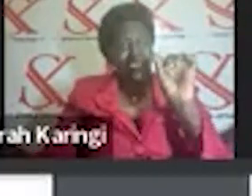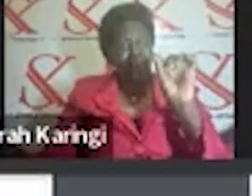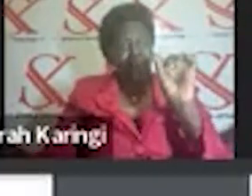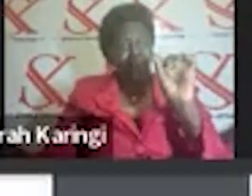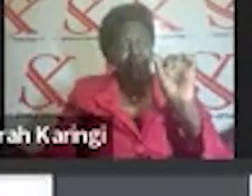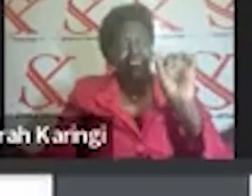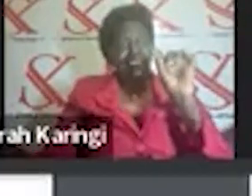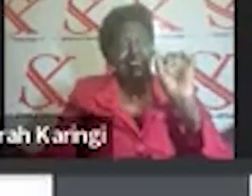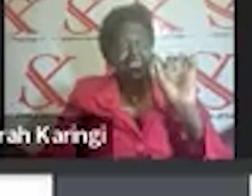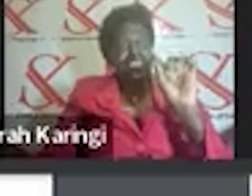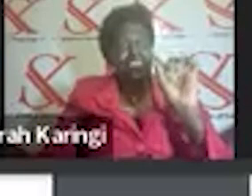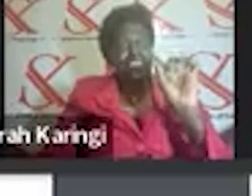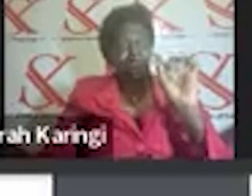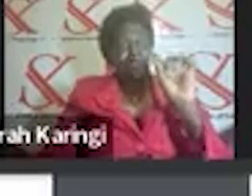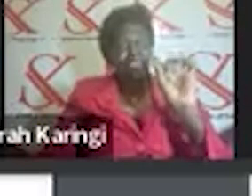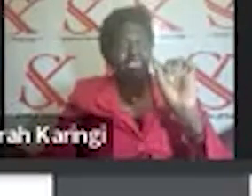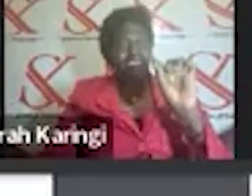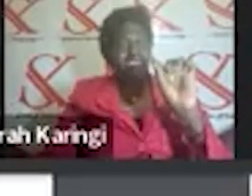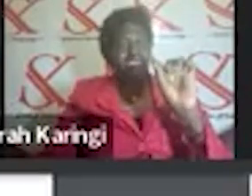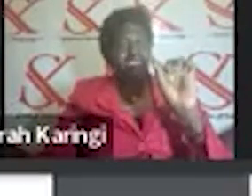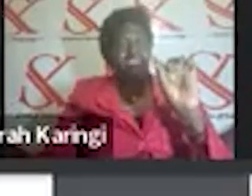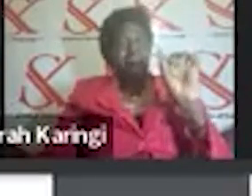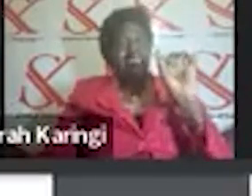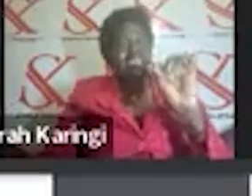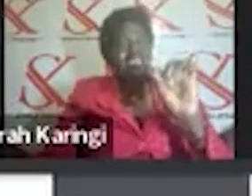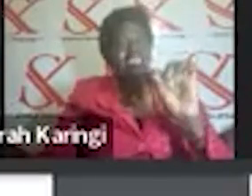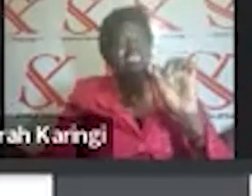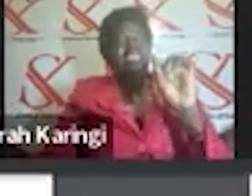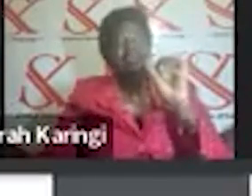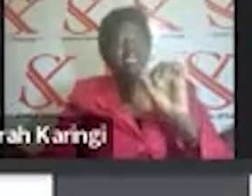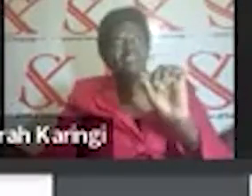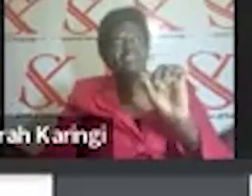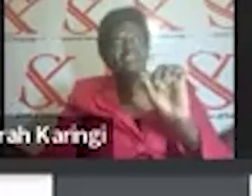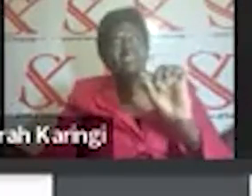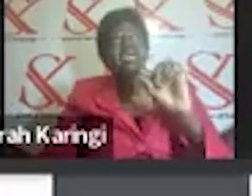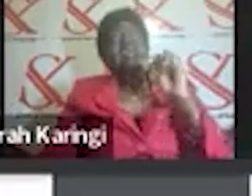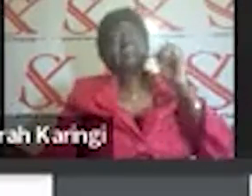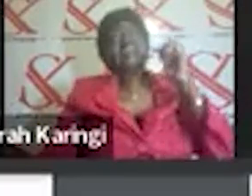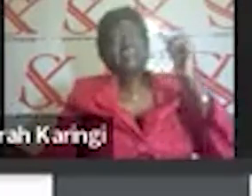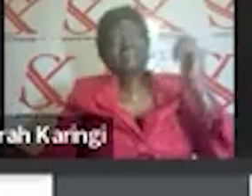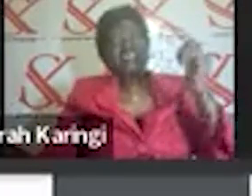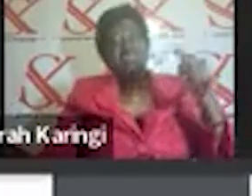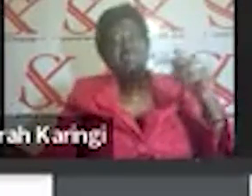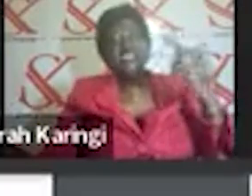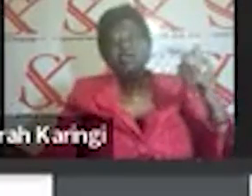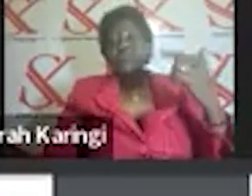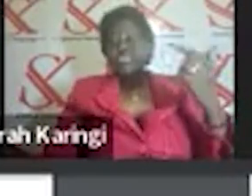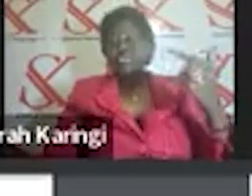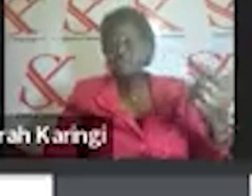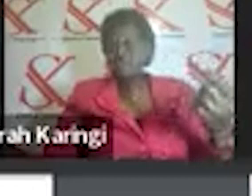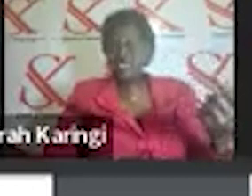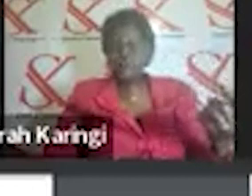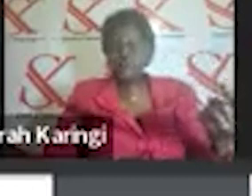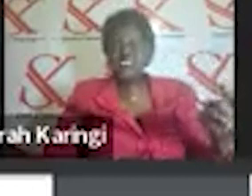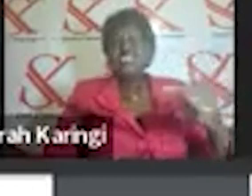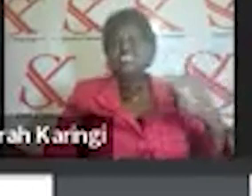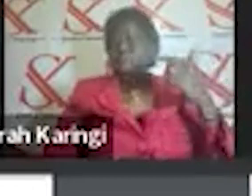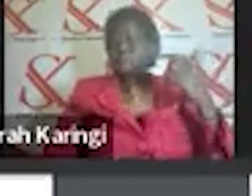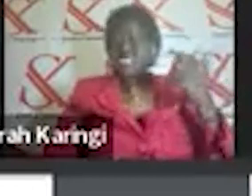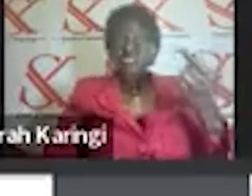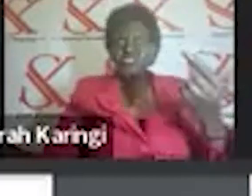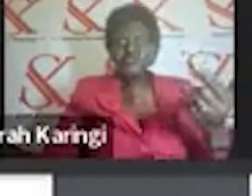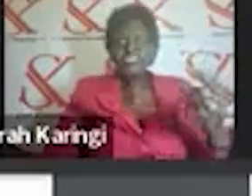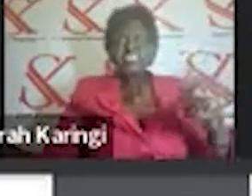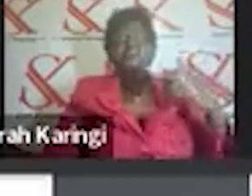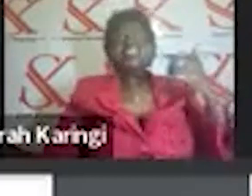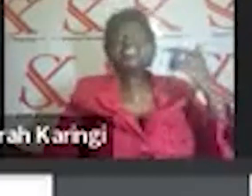be very careful. Let us listen to others' challenges and their pain. And then after that, we see how we can give them support. Let us just